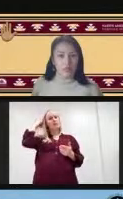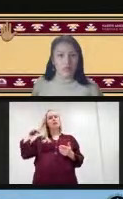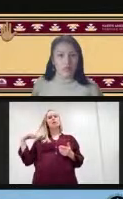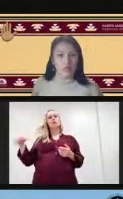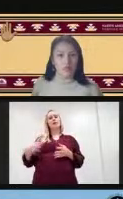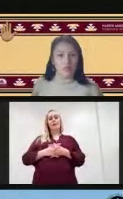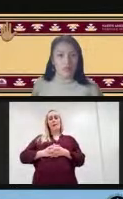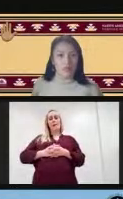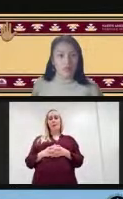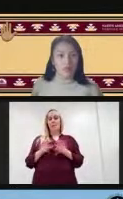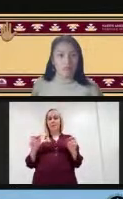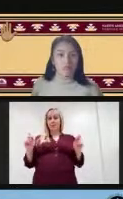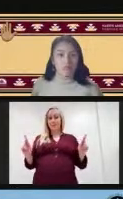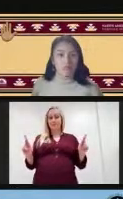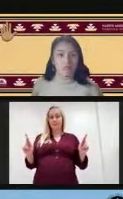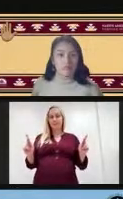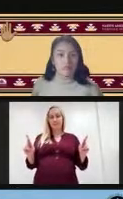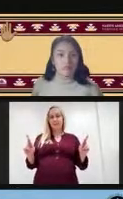Okay.